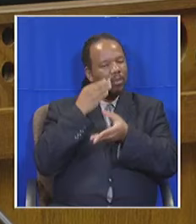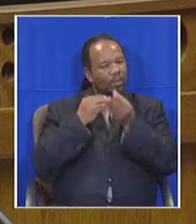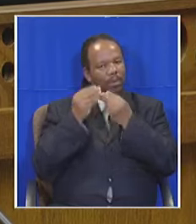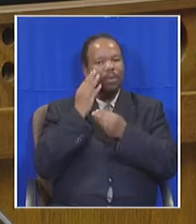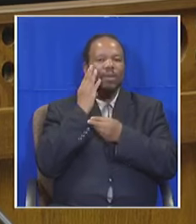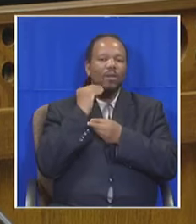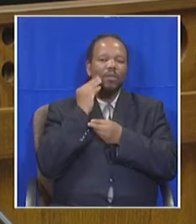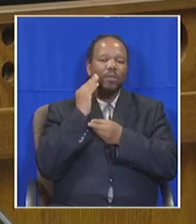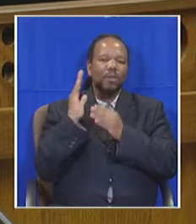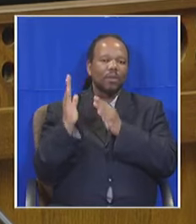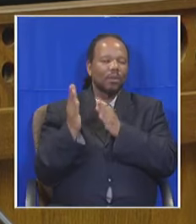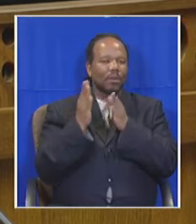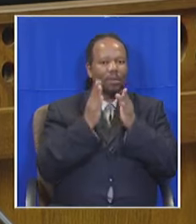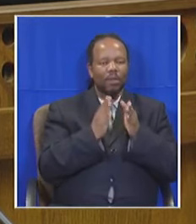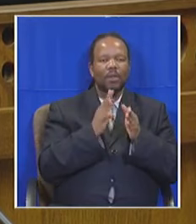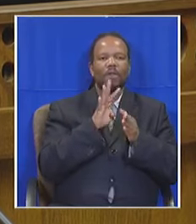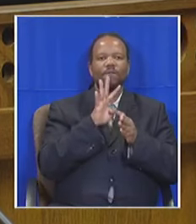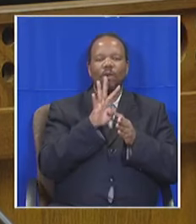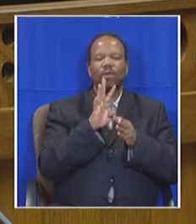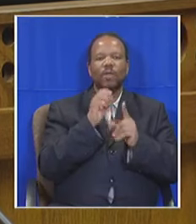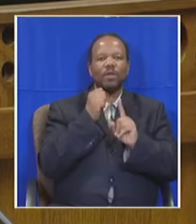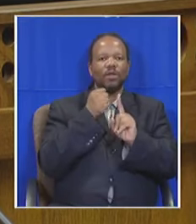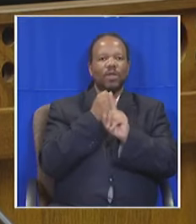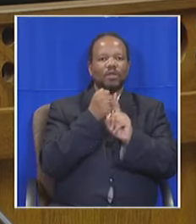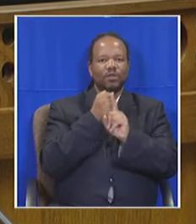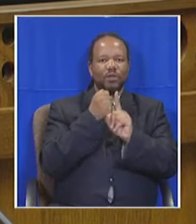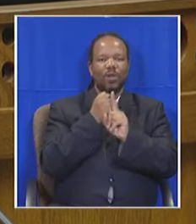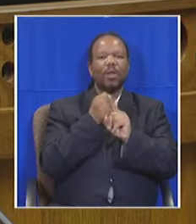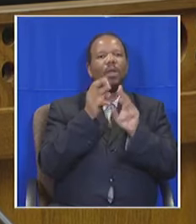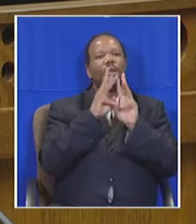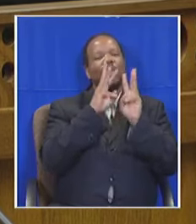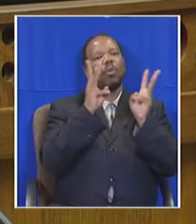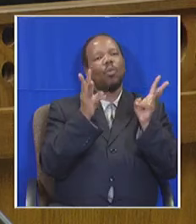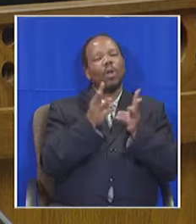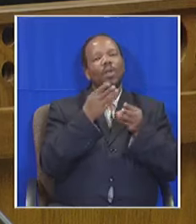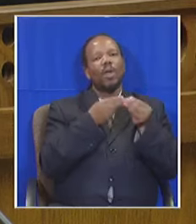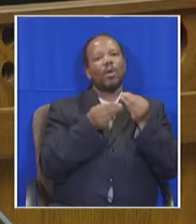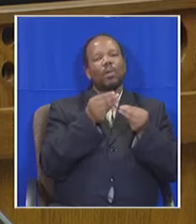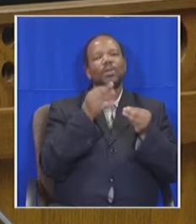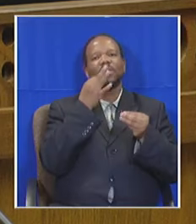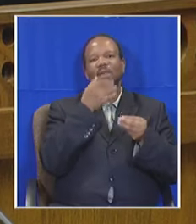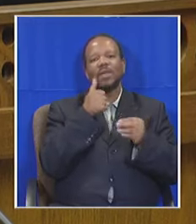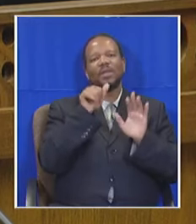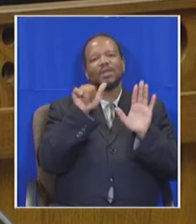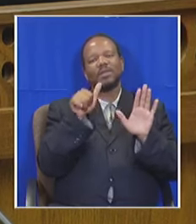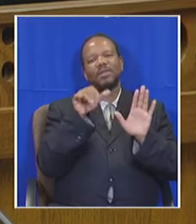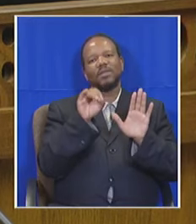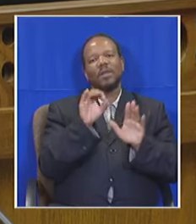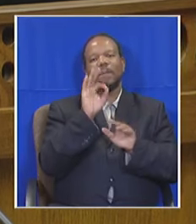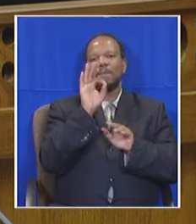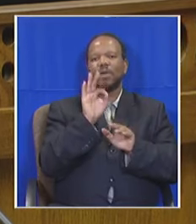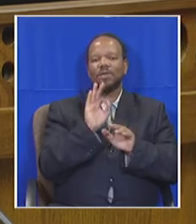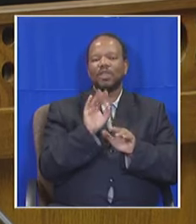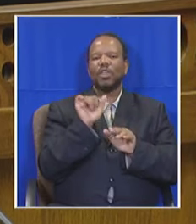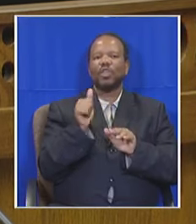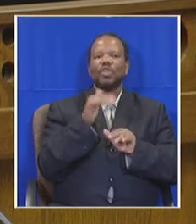there's the fourth industrial revolution on our doorstep, with the World Economic Forum estimating that 60% of all children in primary school this